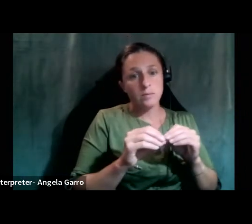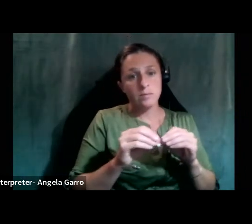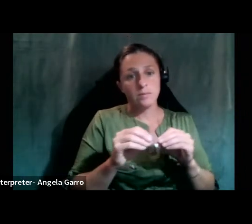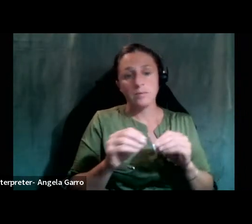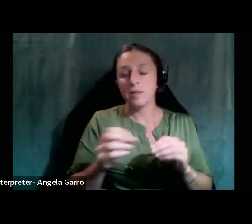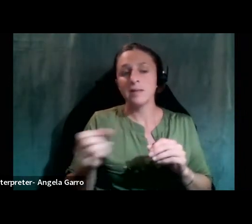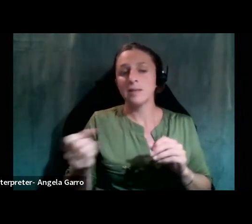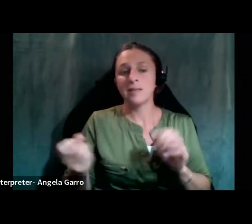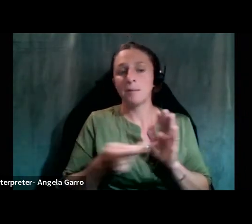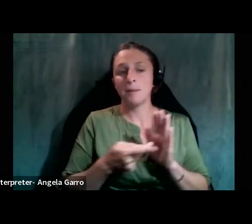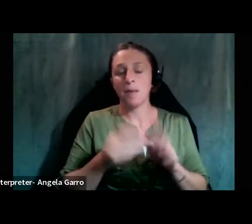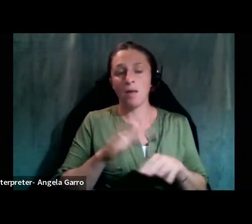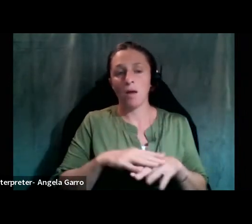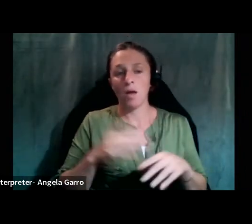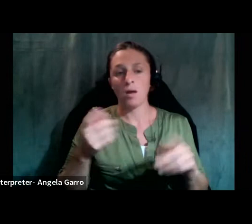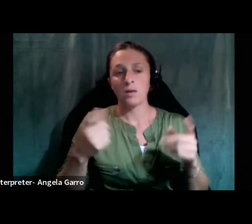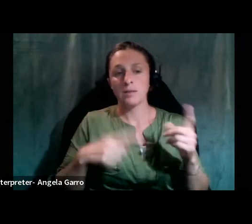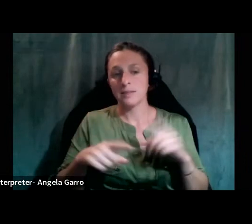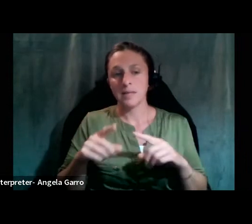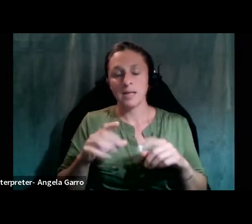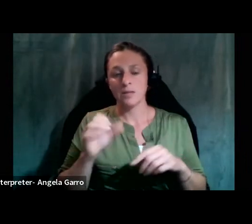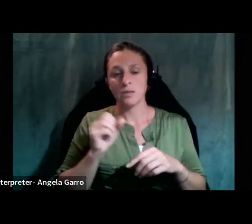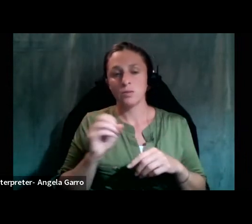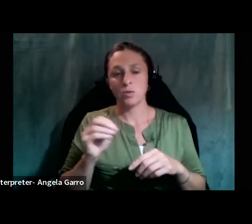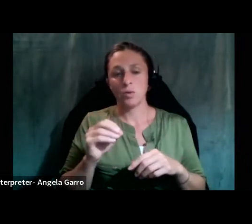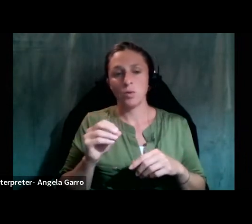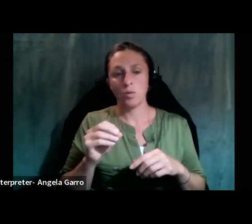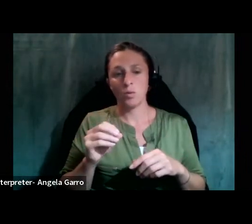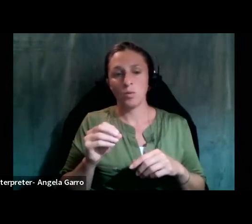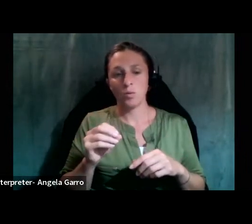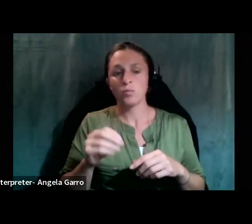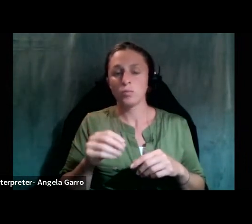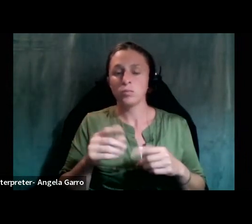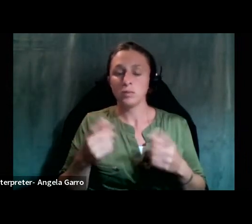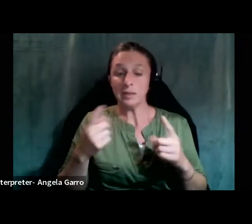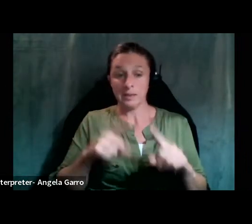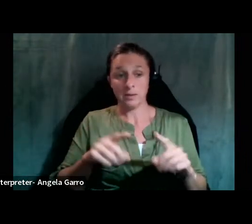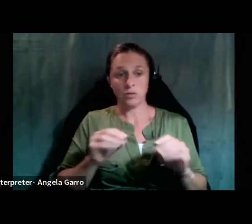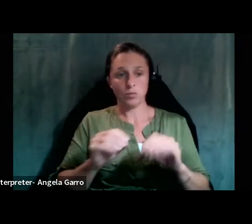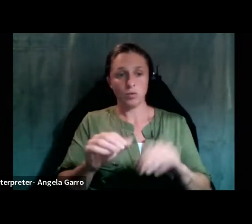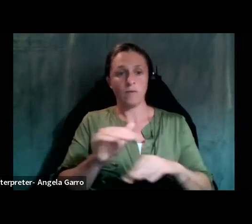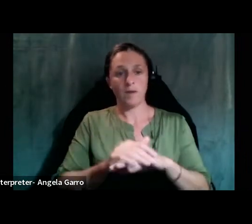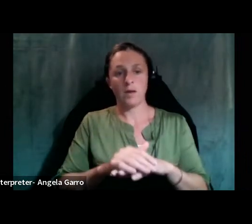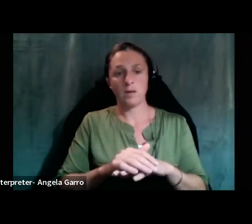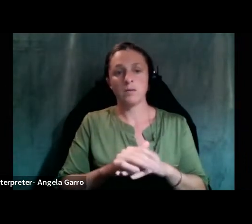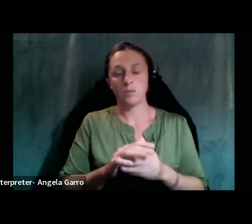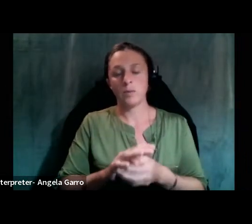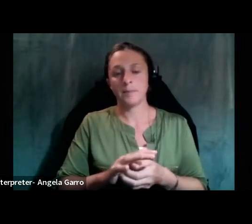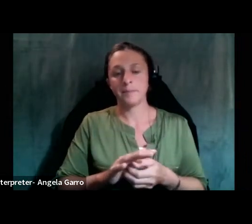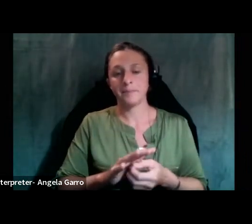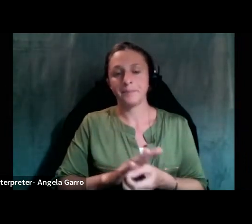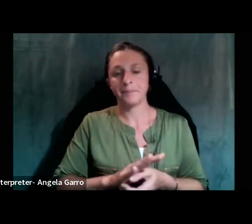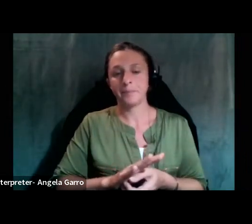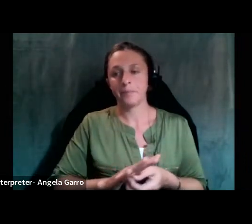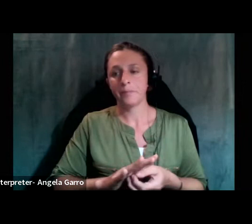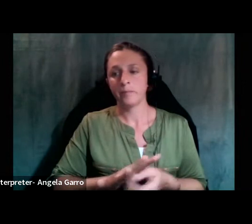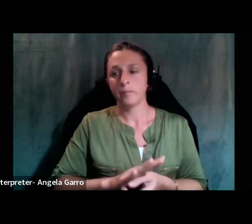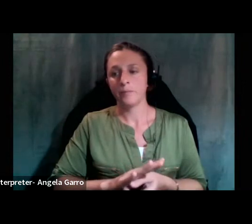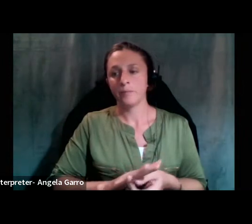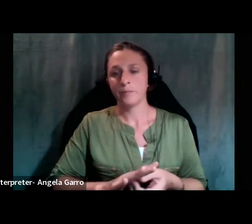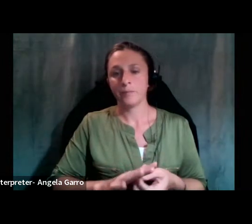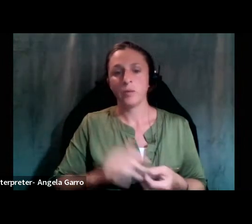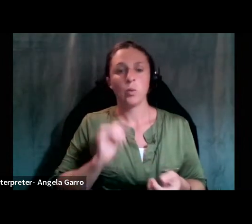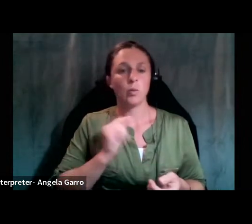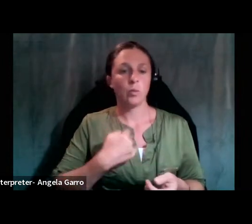on consent, so we're all in Yeah. consensus. So it's really Consensus to move on. Yeah. Okay. Yes? All right. so President, we're all- President Land, we have a